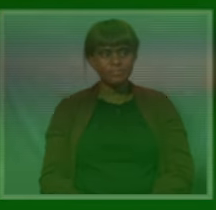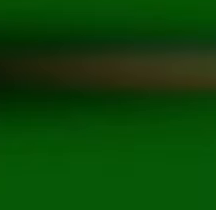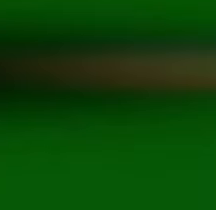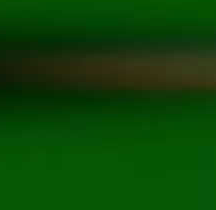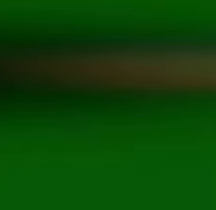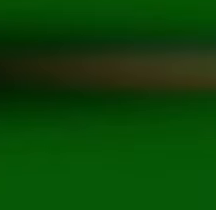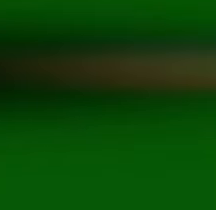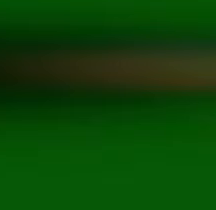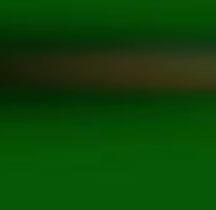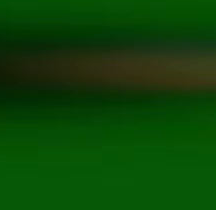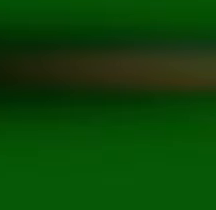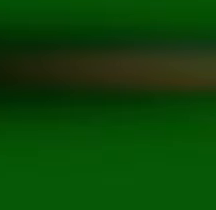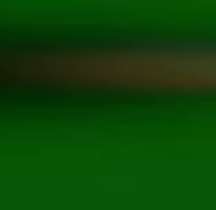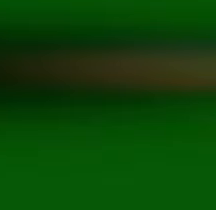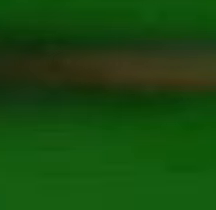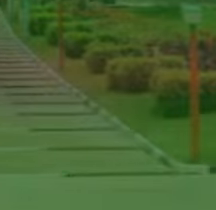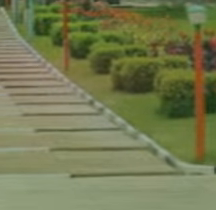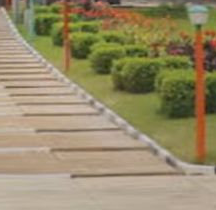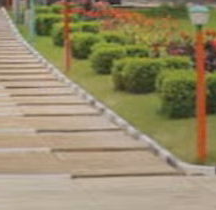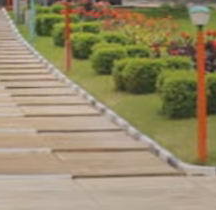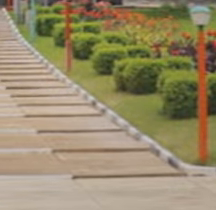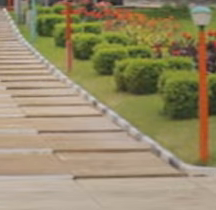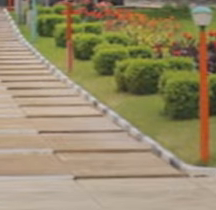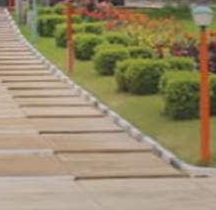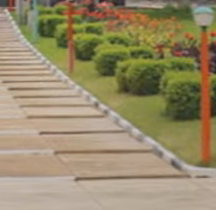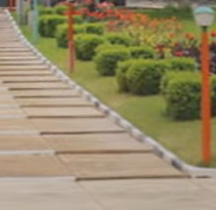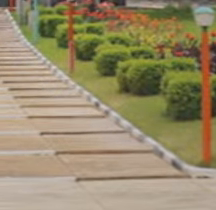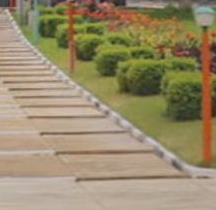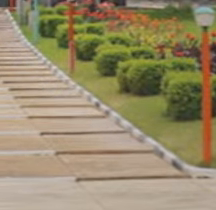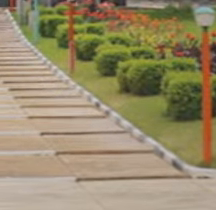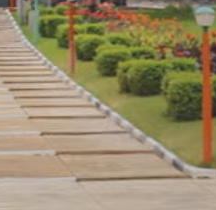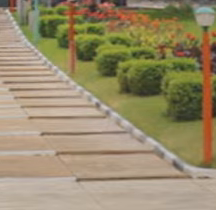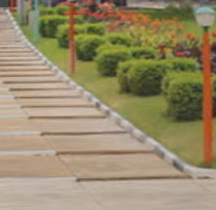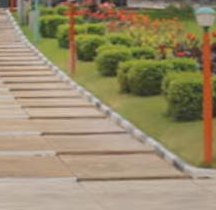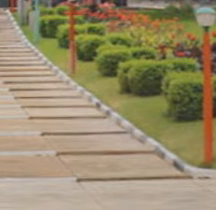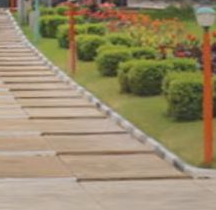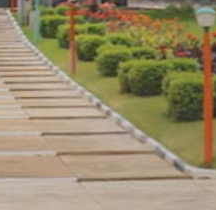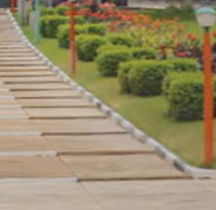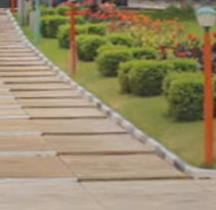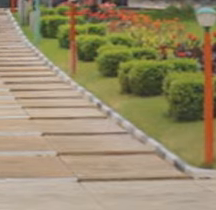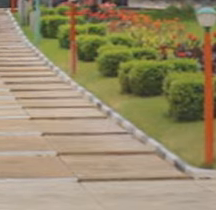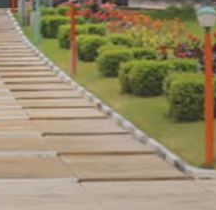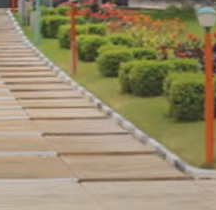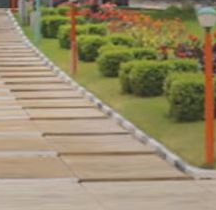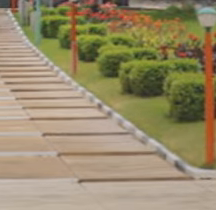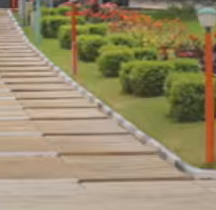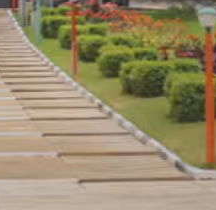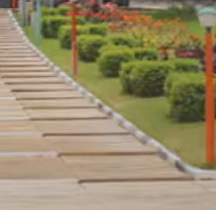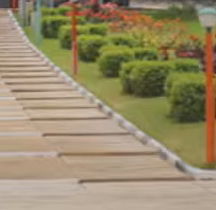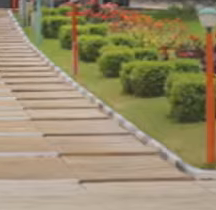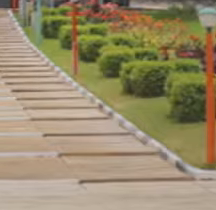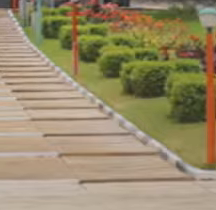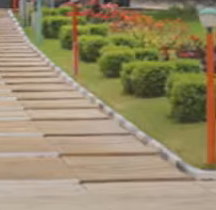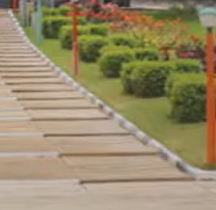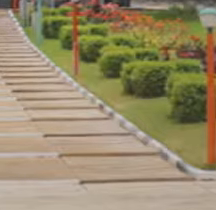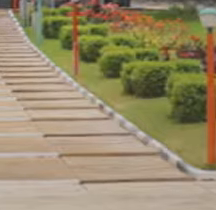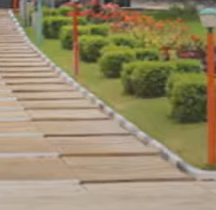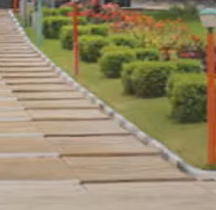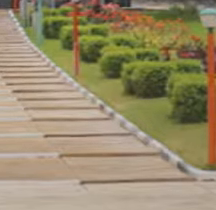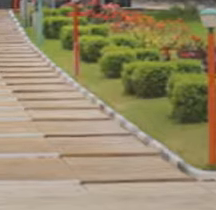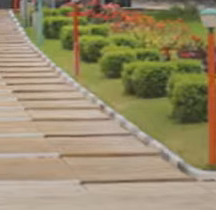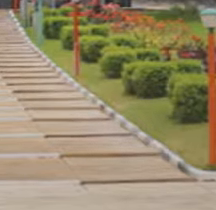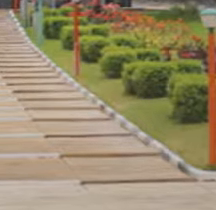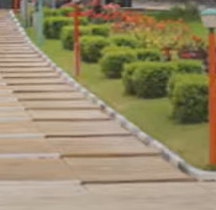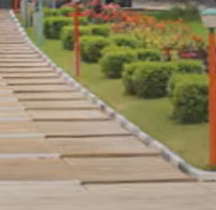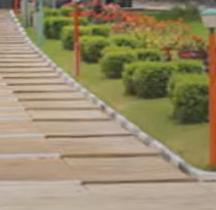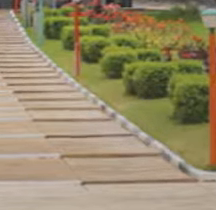My eParliament mobile application. My eParliament is a mobile application developed by the National Assembly of Zambia in order to